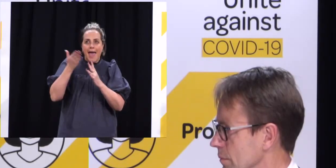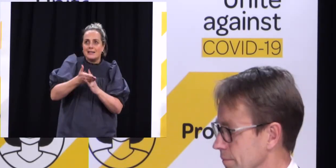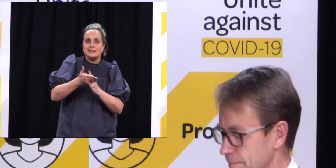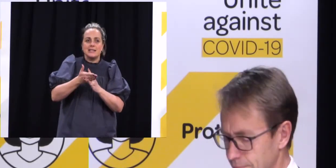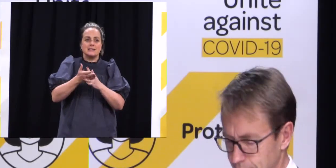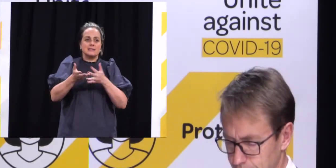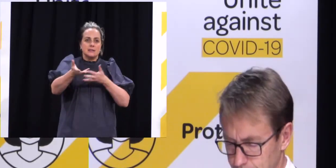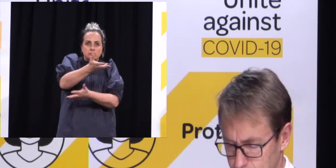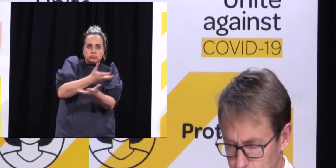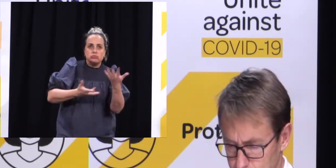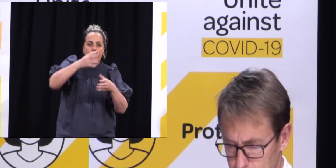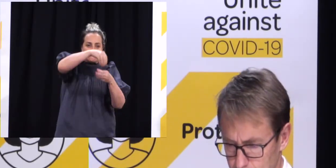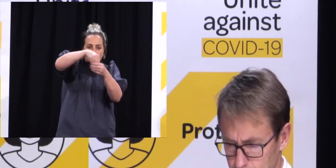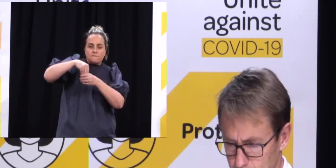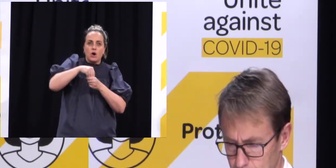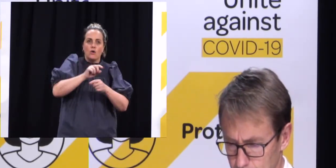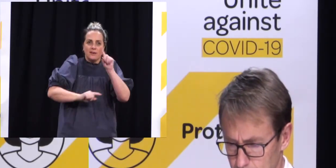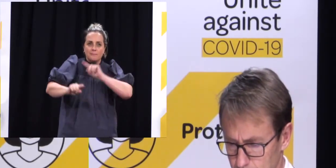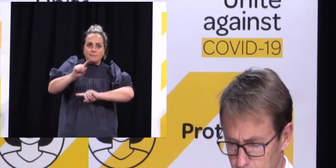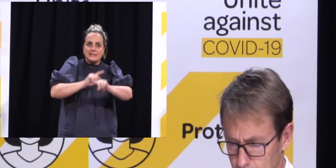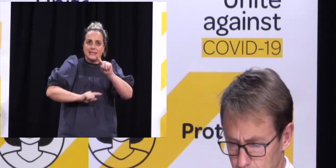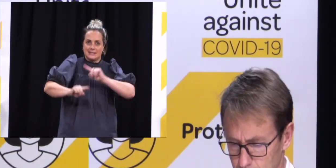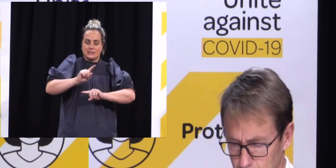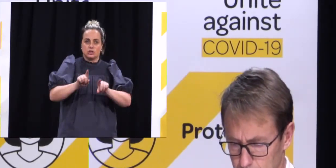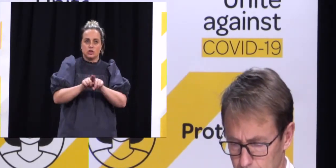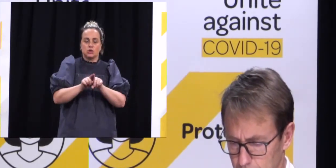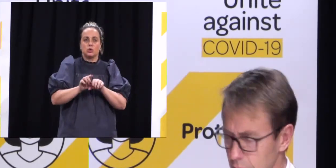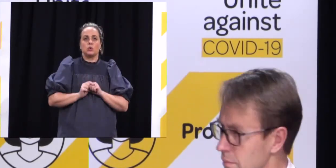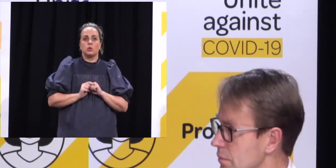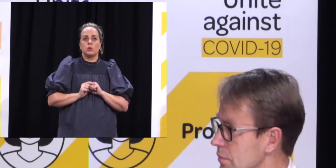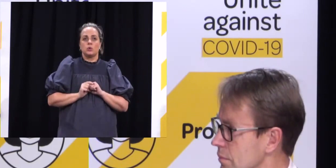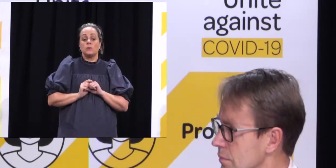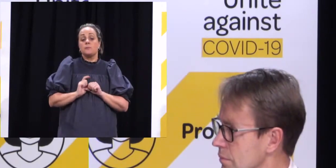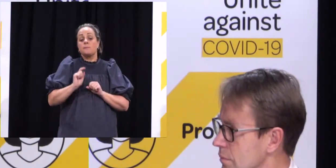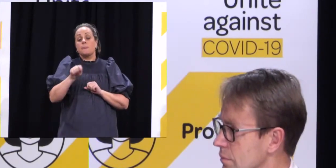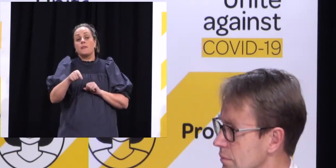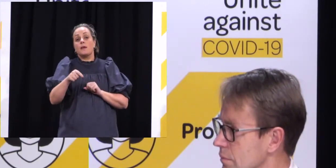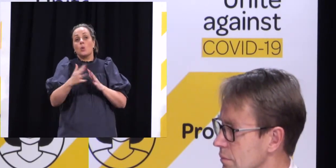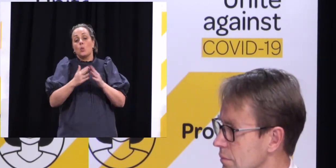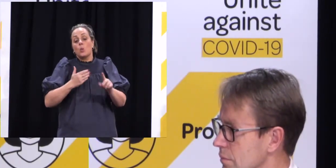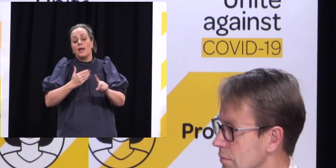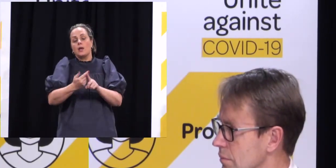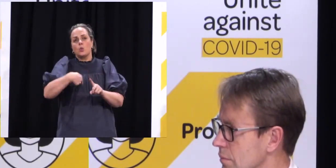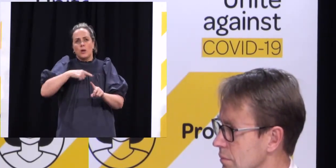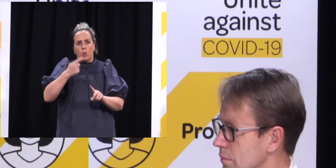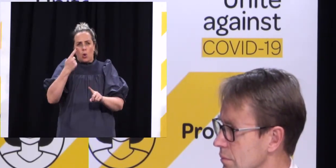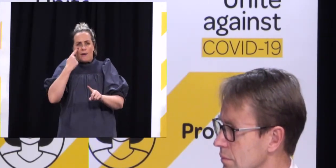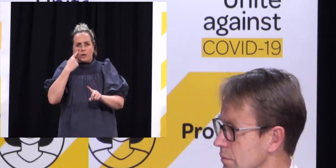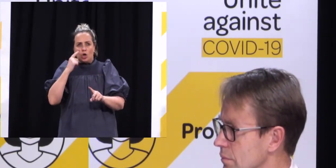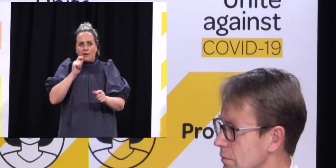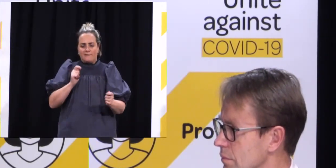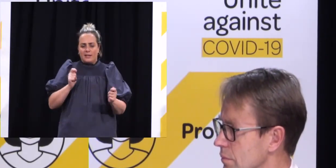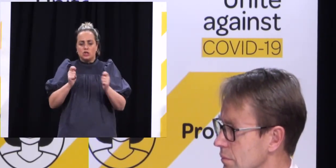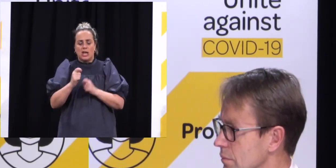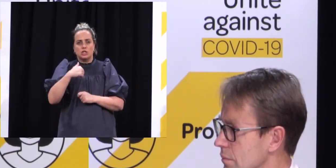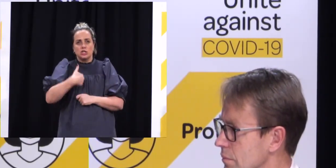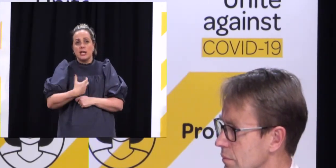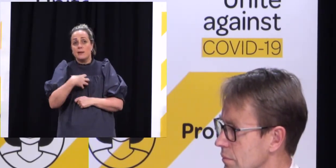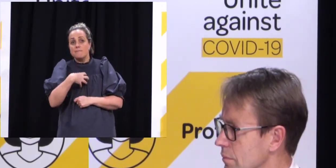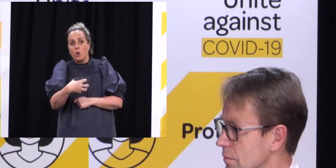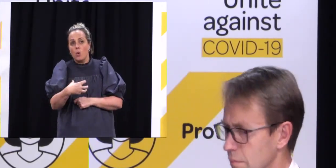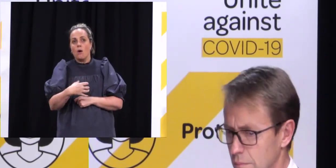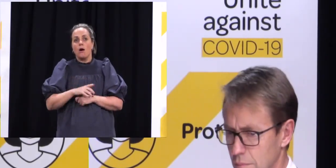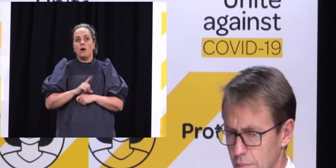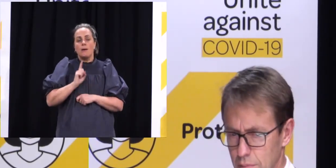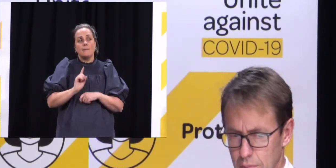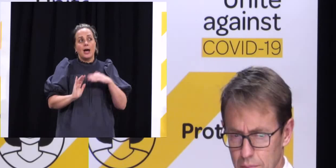more spokespeople access that process. In the coming week, we'll look to see whether there are other enhancements we can make should we need them. But relative to